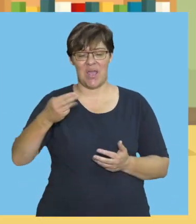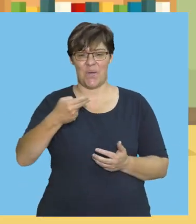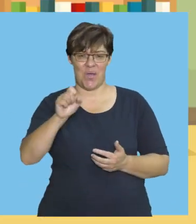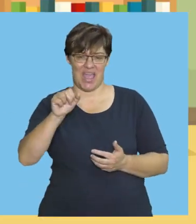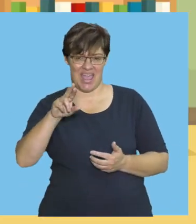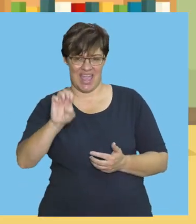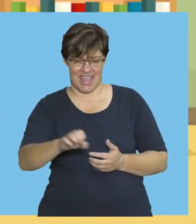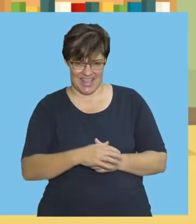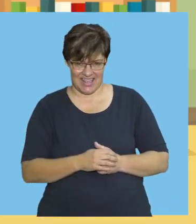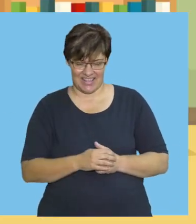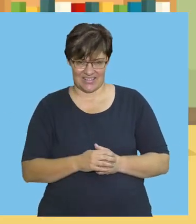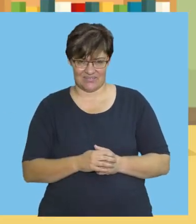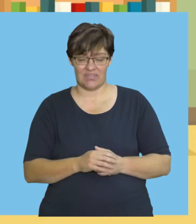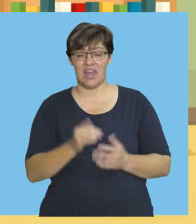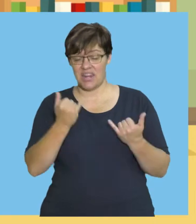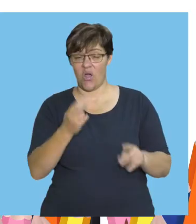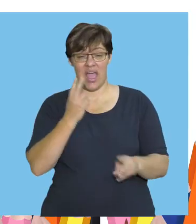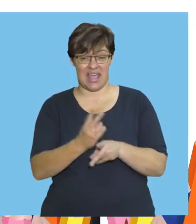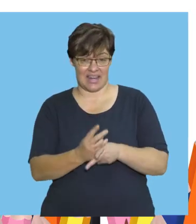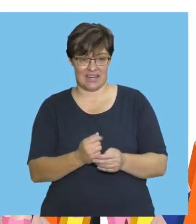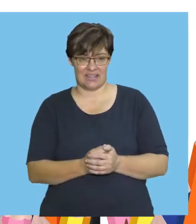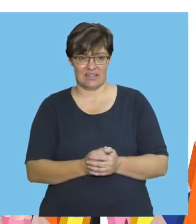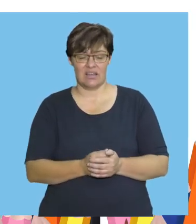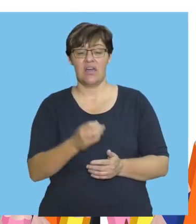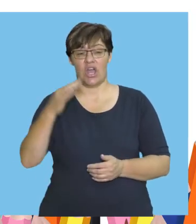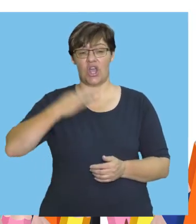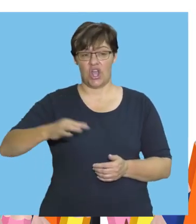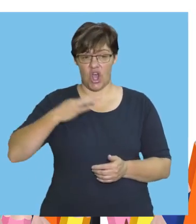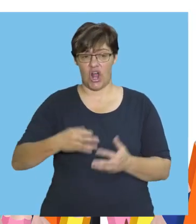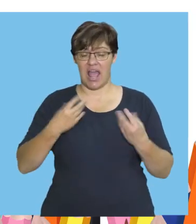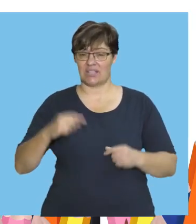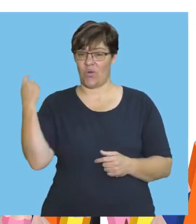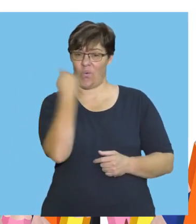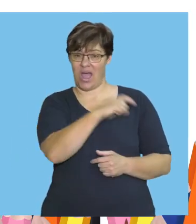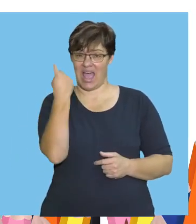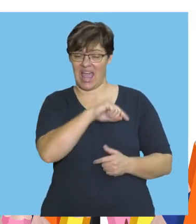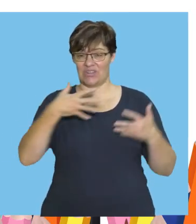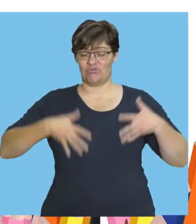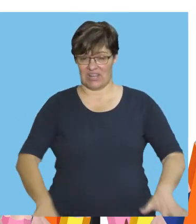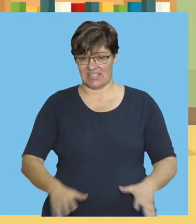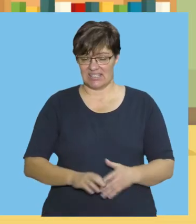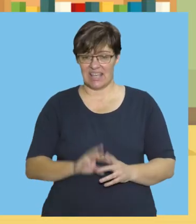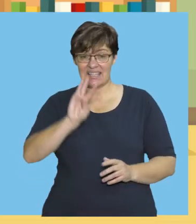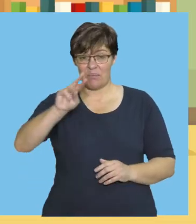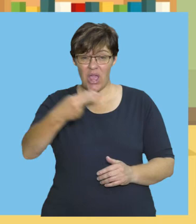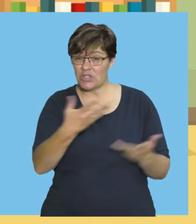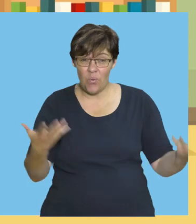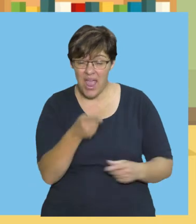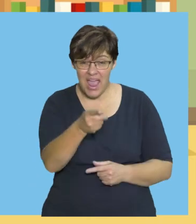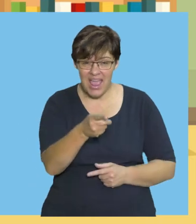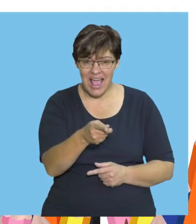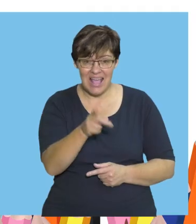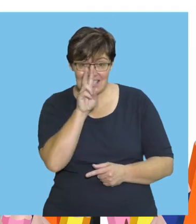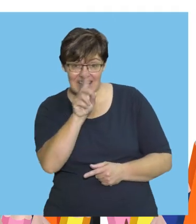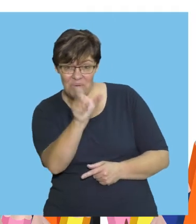that sentence? Listen again. The girl has a white dress. Did you hear the